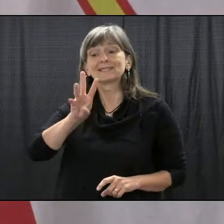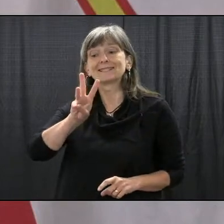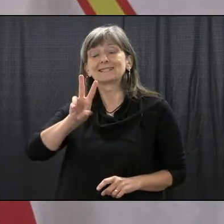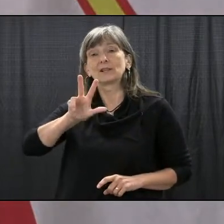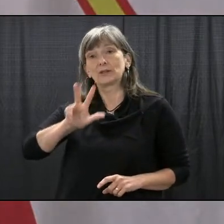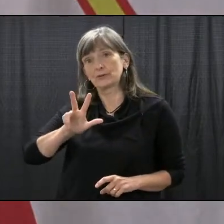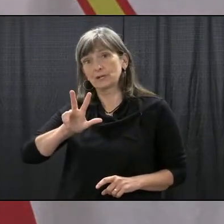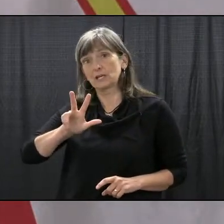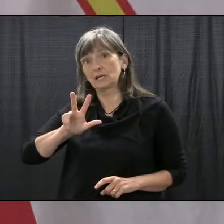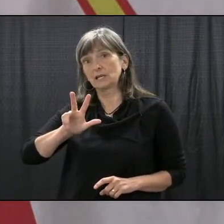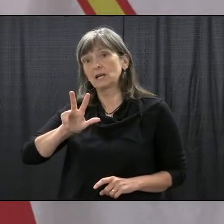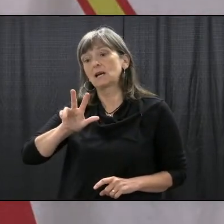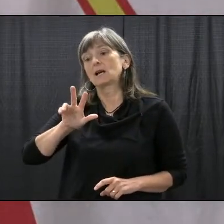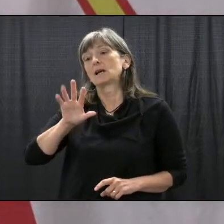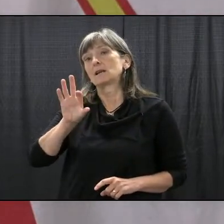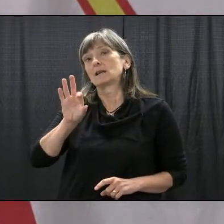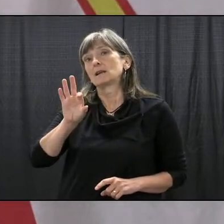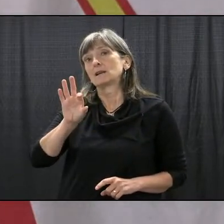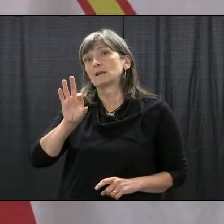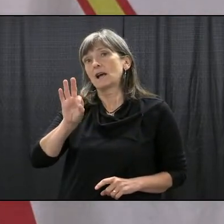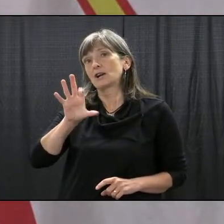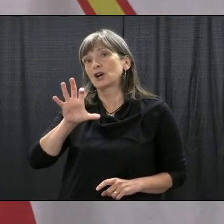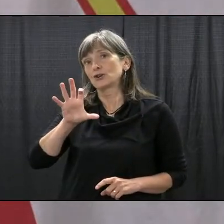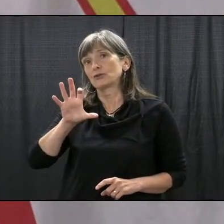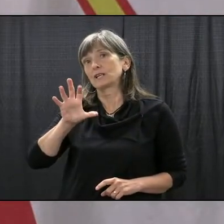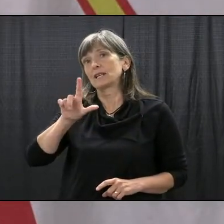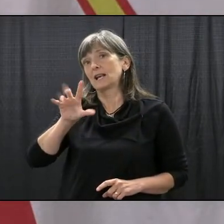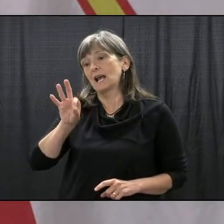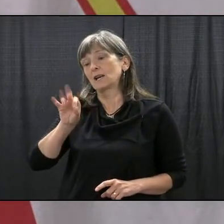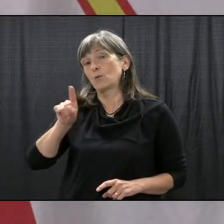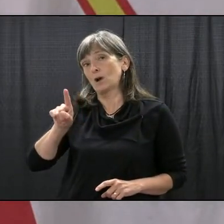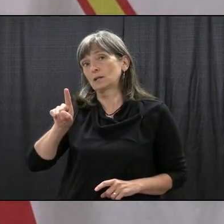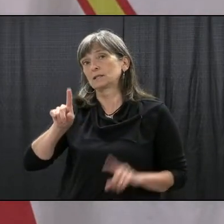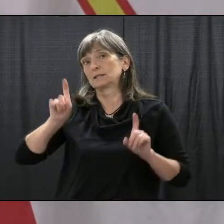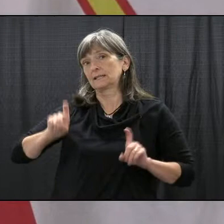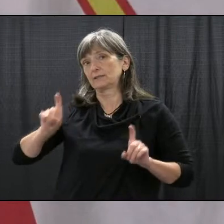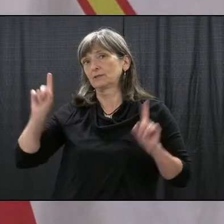263,991 people have been tested, tests have been completed to date.